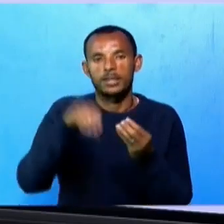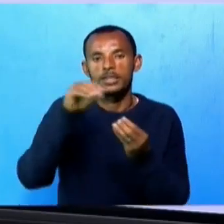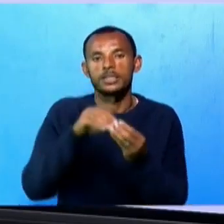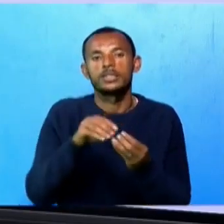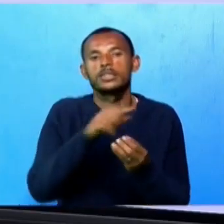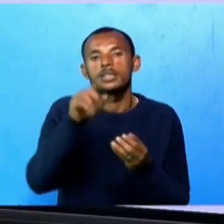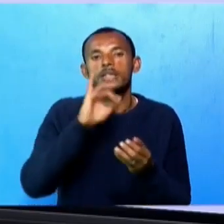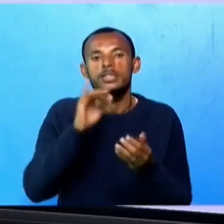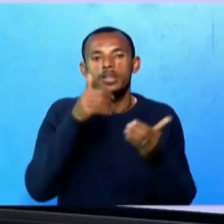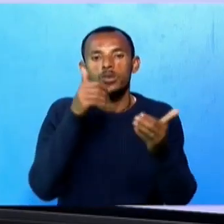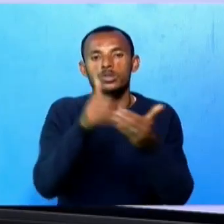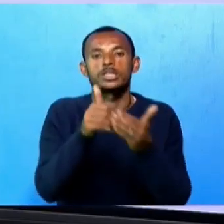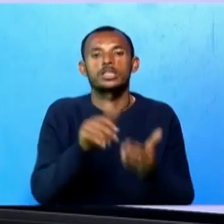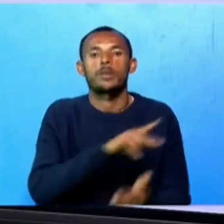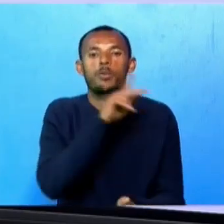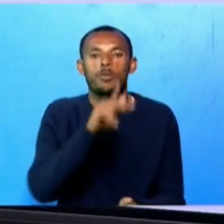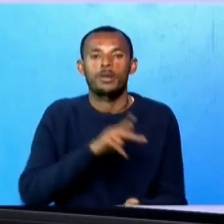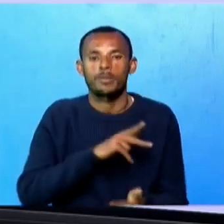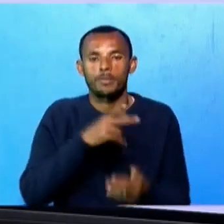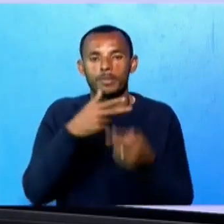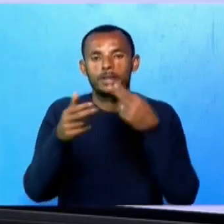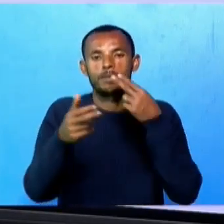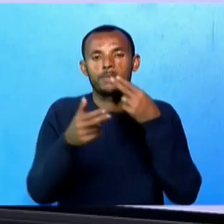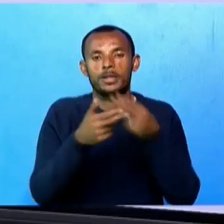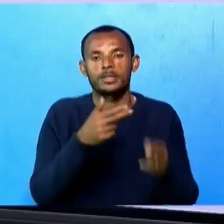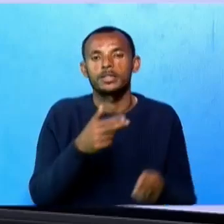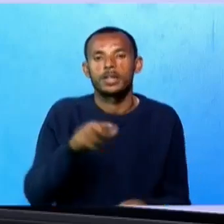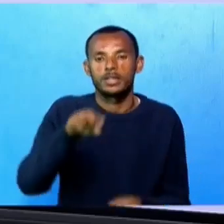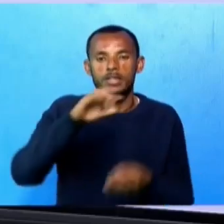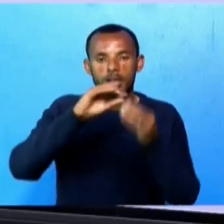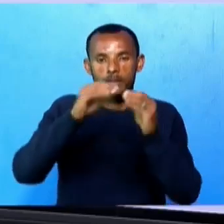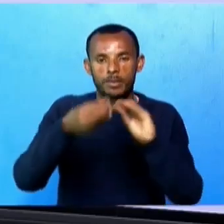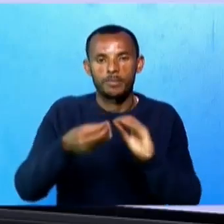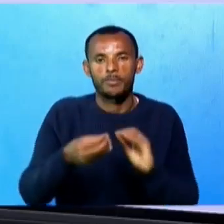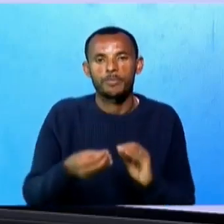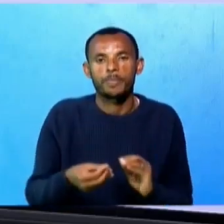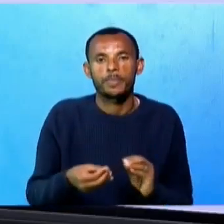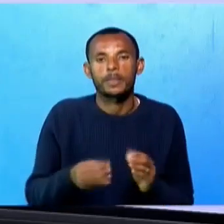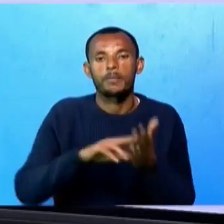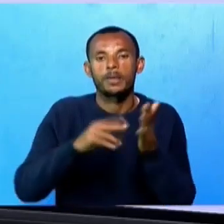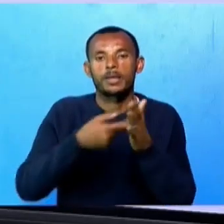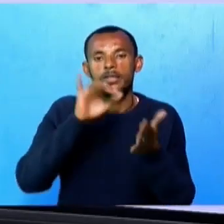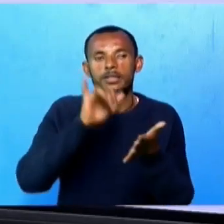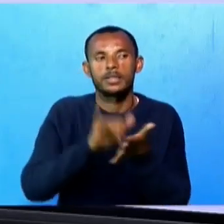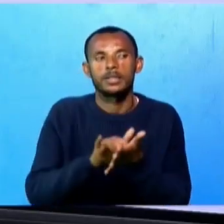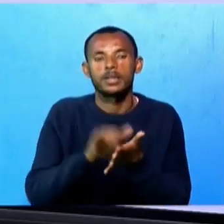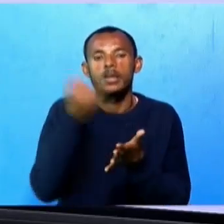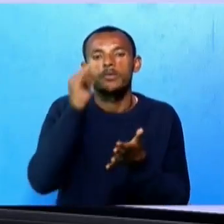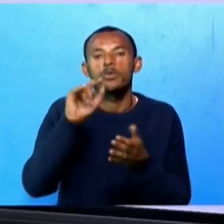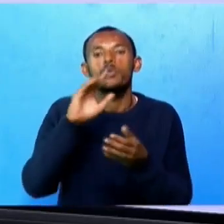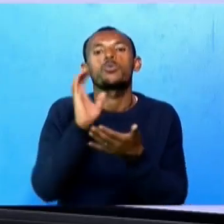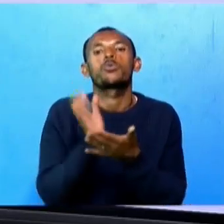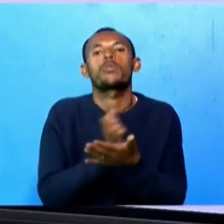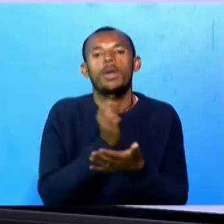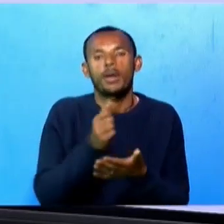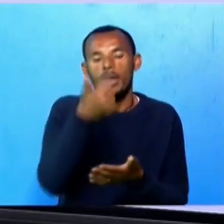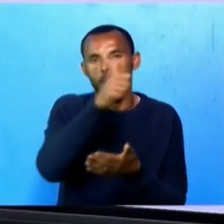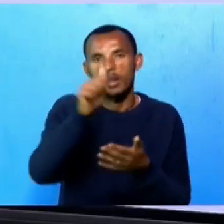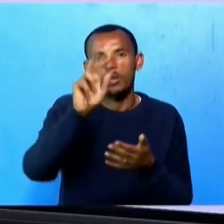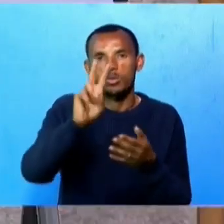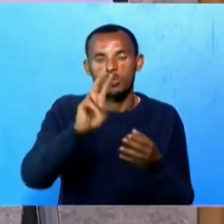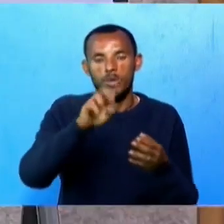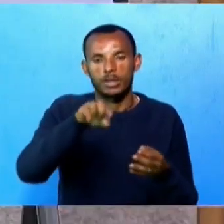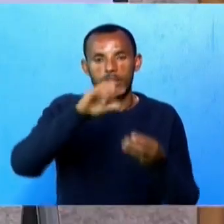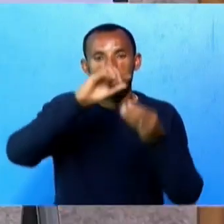is closure-ity property in multiplication of rational numbers, meaning that if you take any two